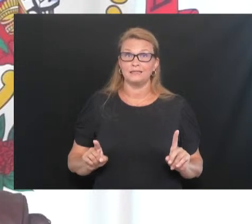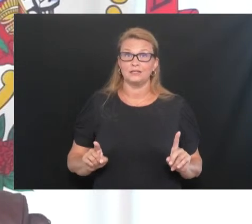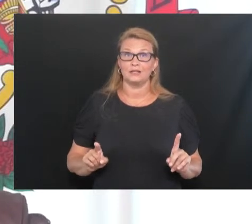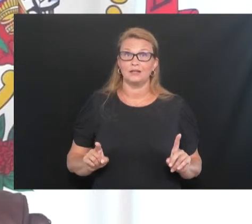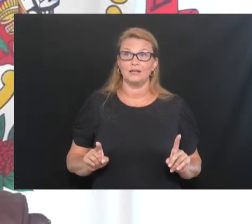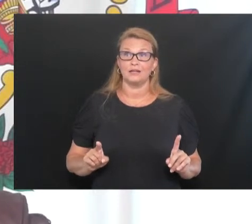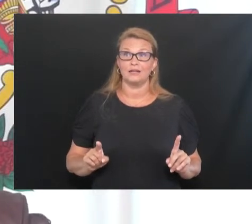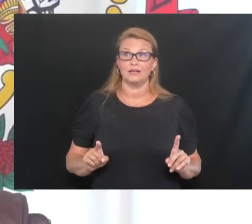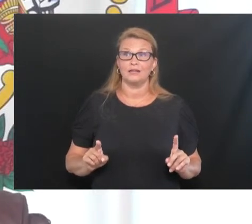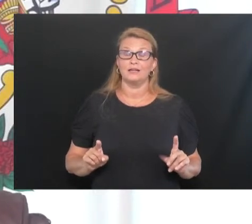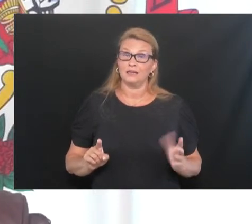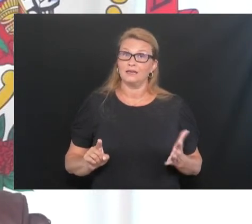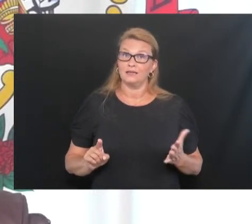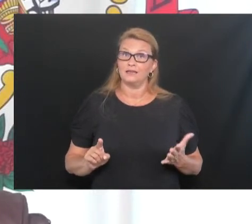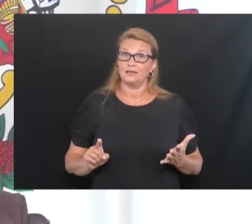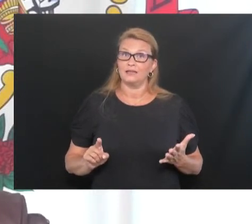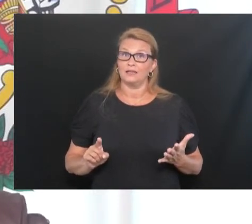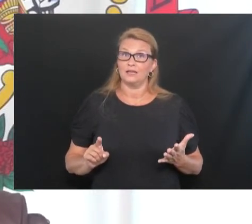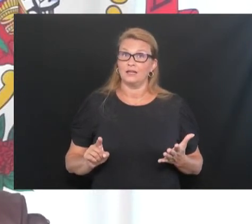was a day